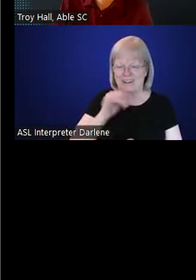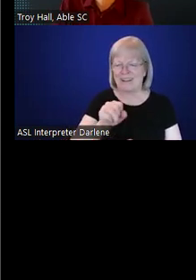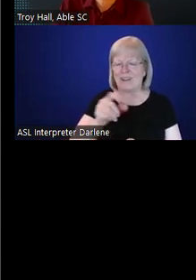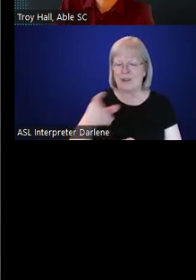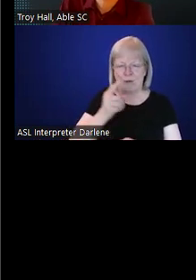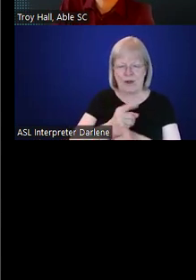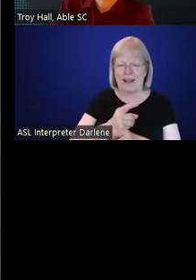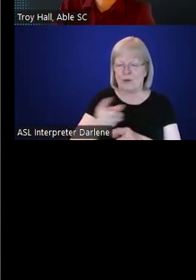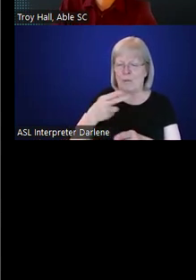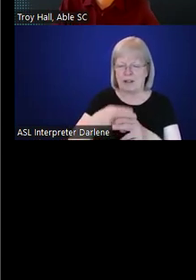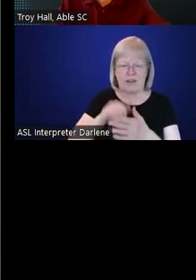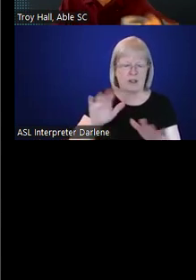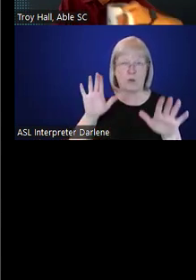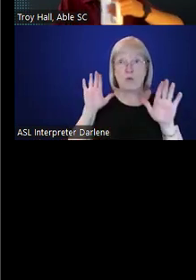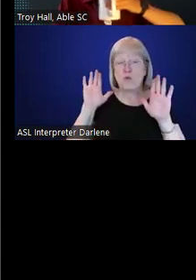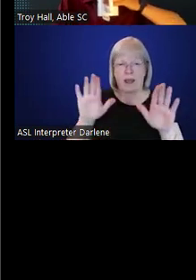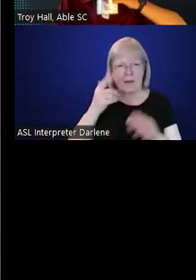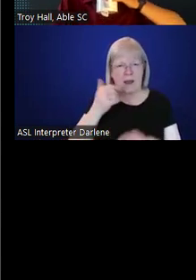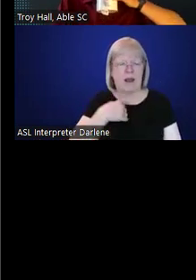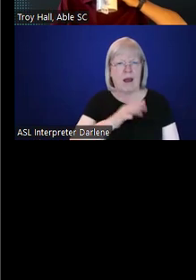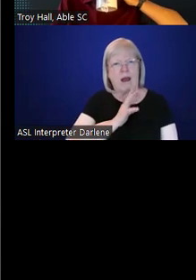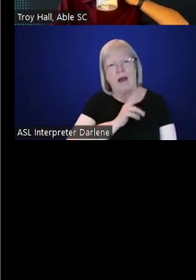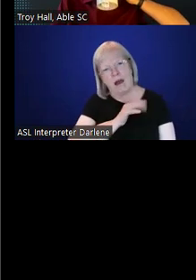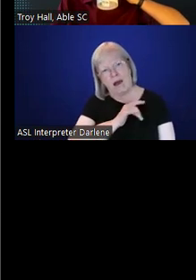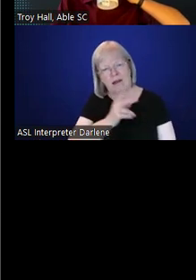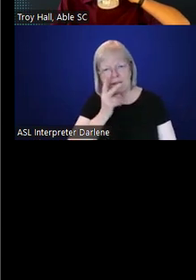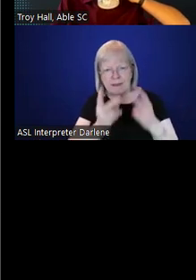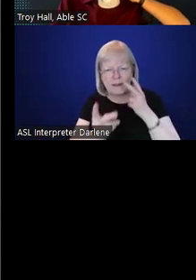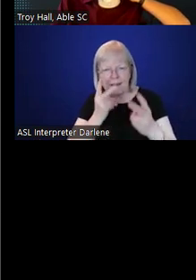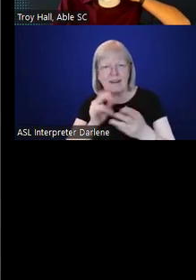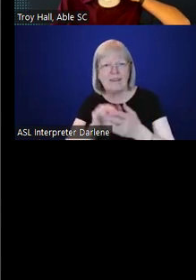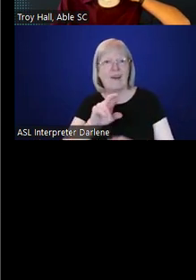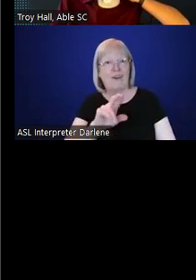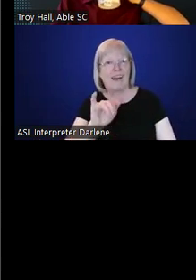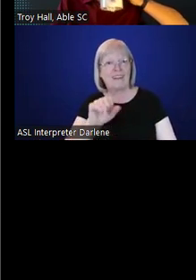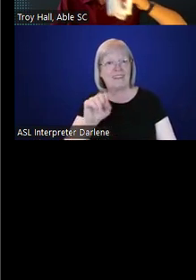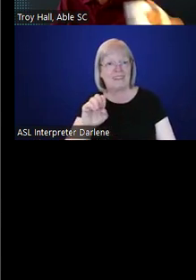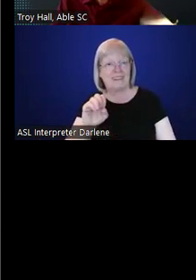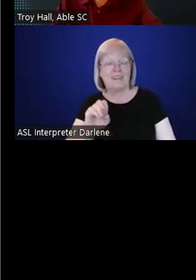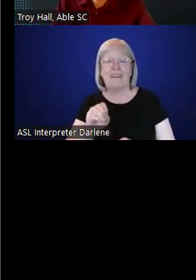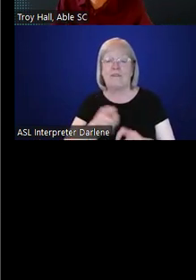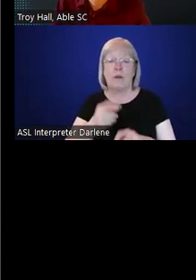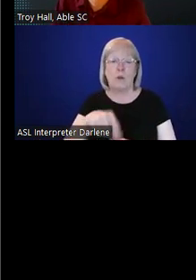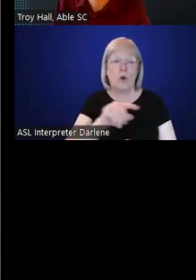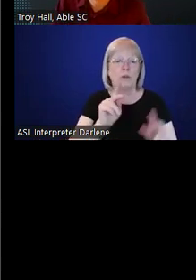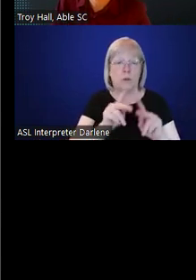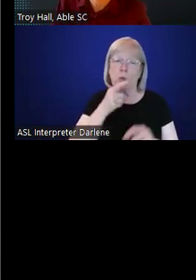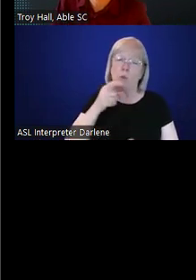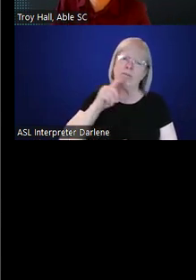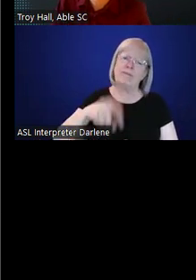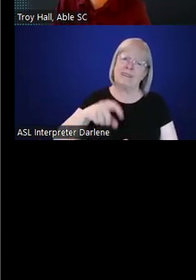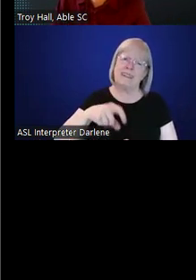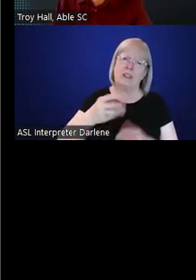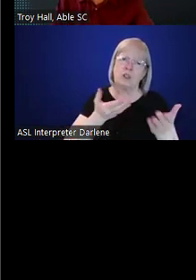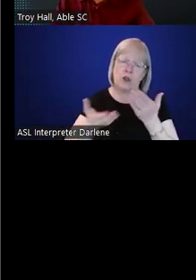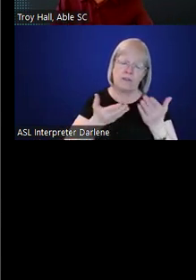because that is like the greatest thing to watch, is seeing them rise from people that are needing the services to